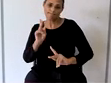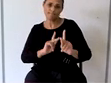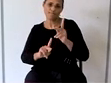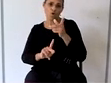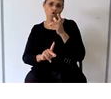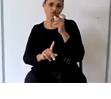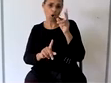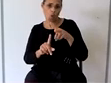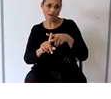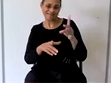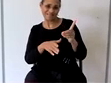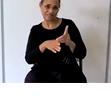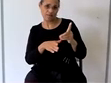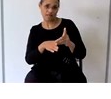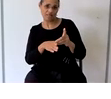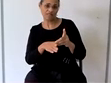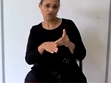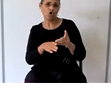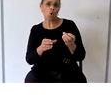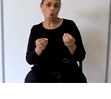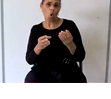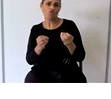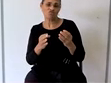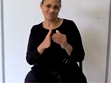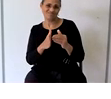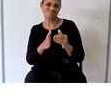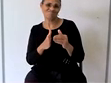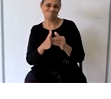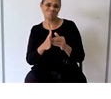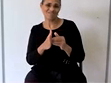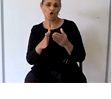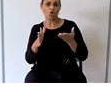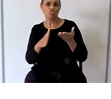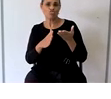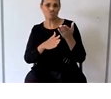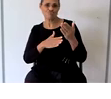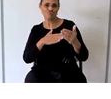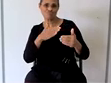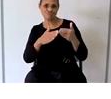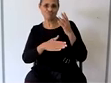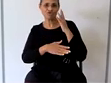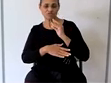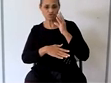acquired disabilities do often go through, a phase where they don't want to,